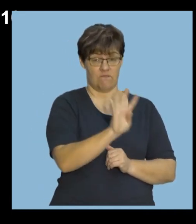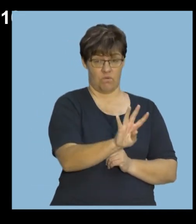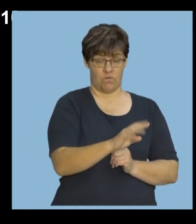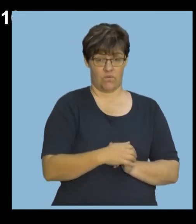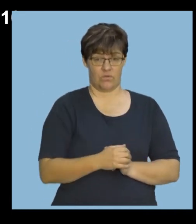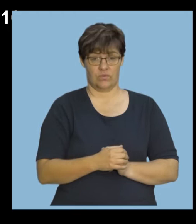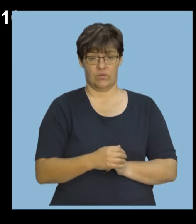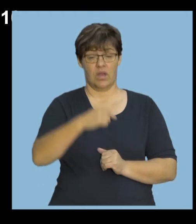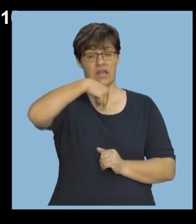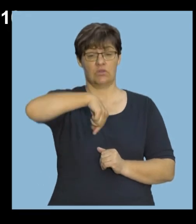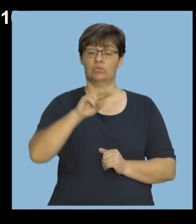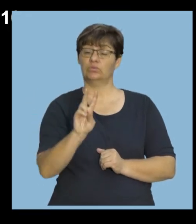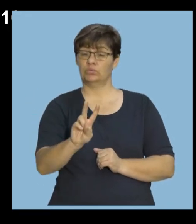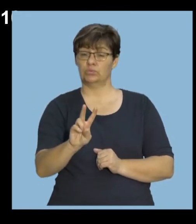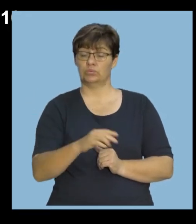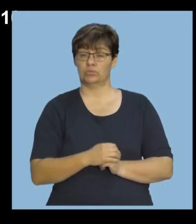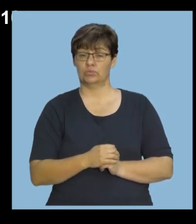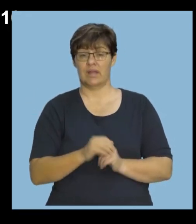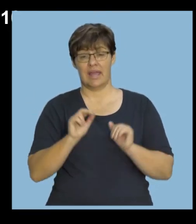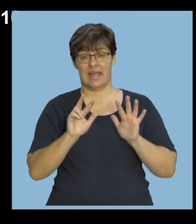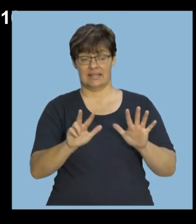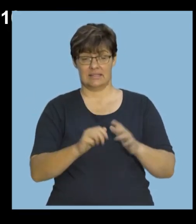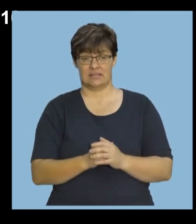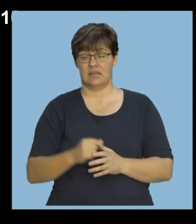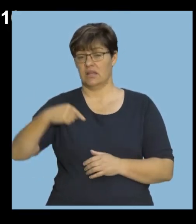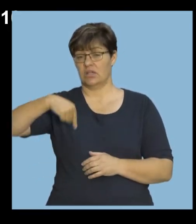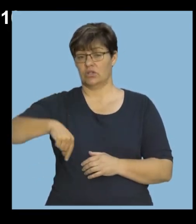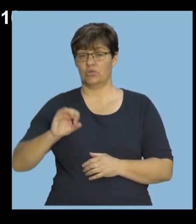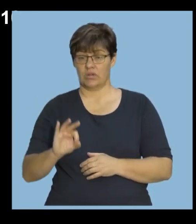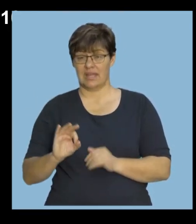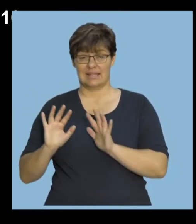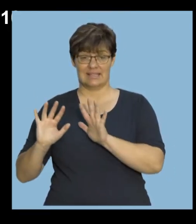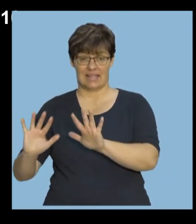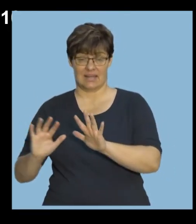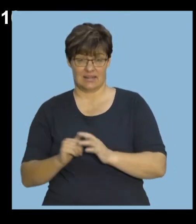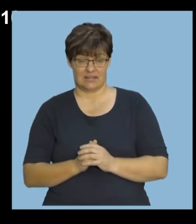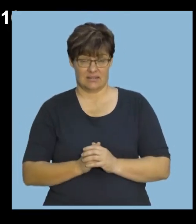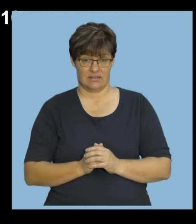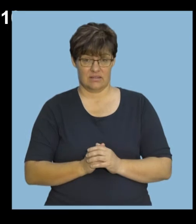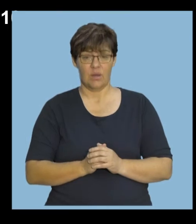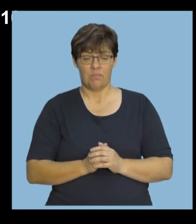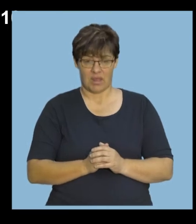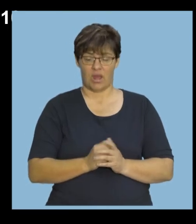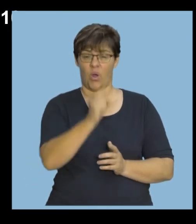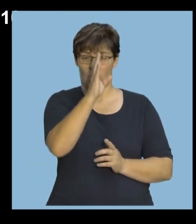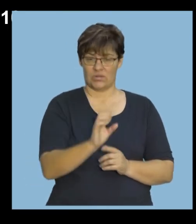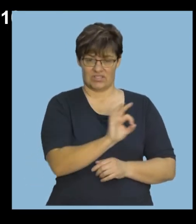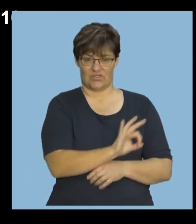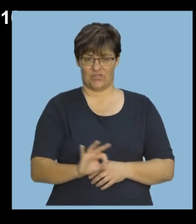4. Q2, 8, Q3, 10. Those are our 3